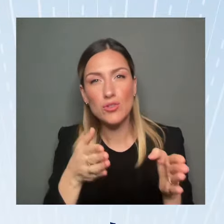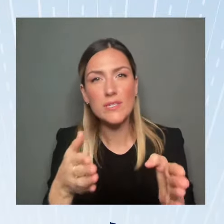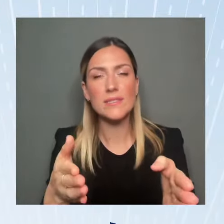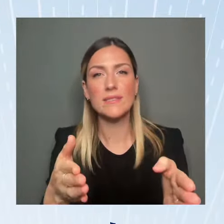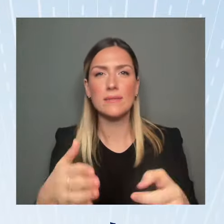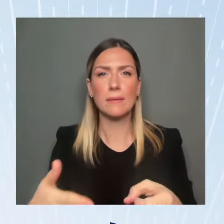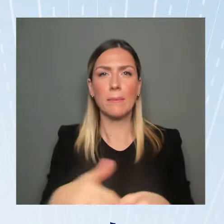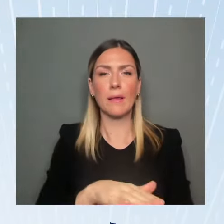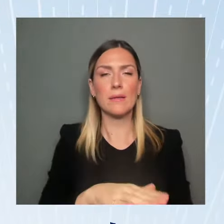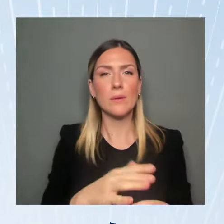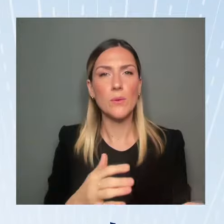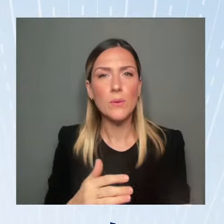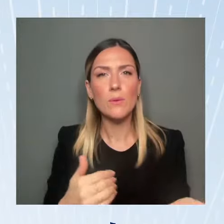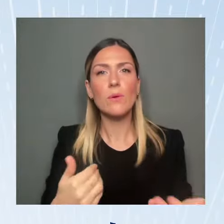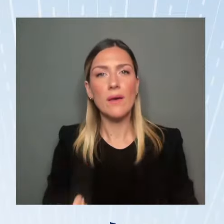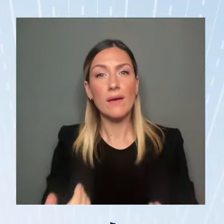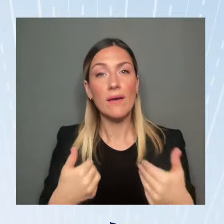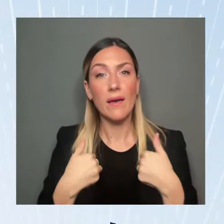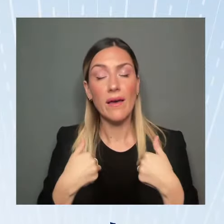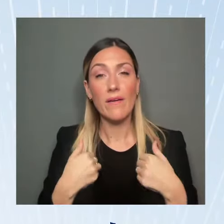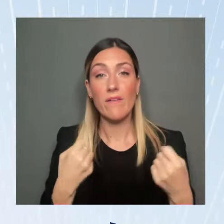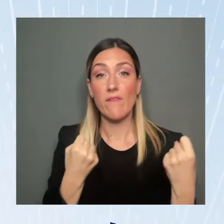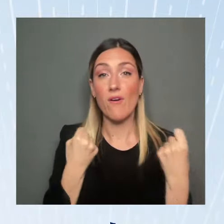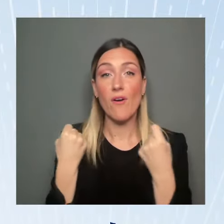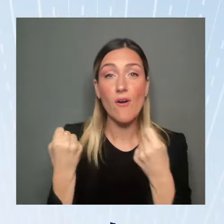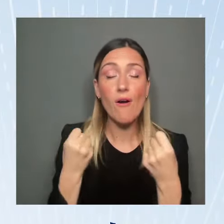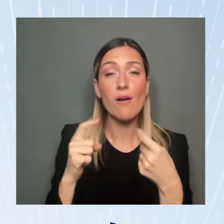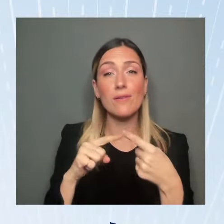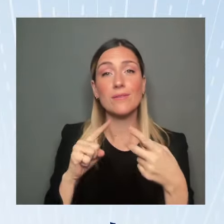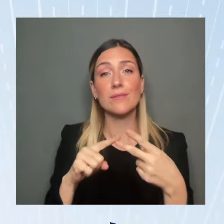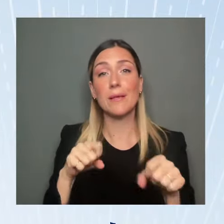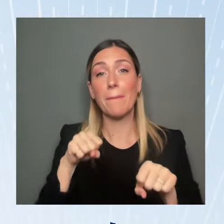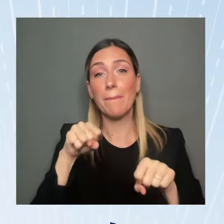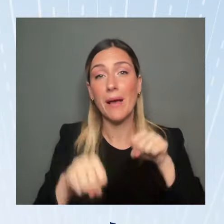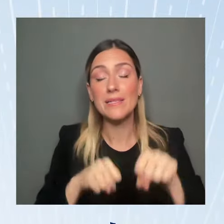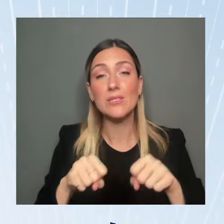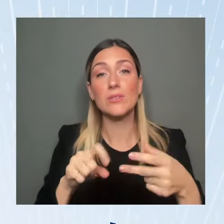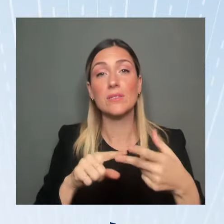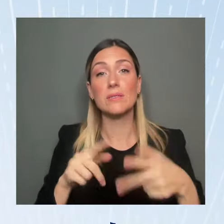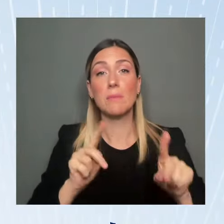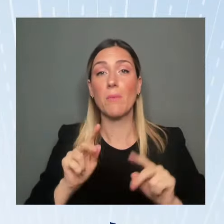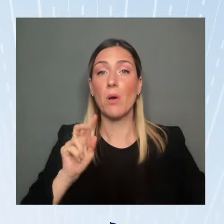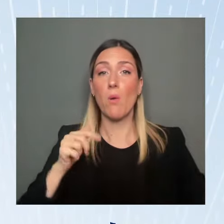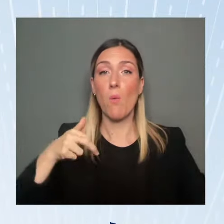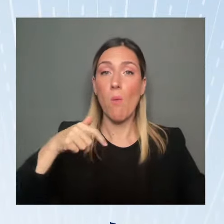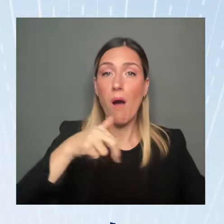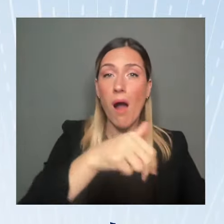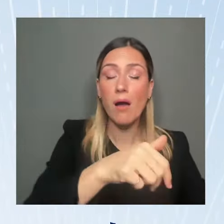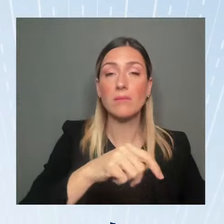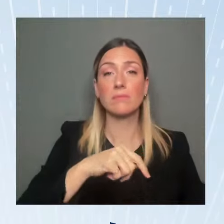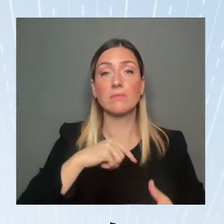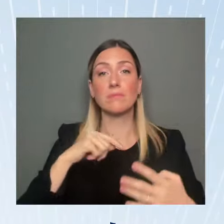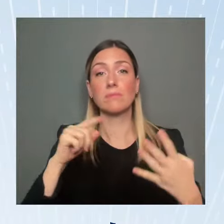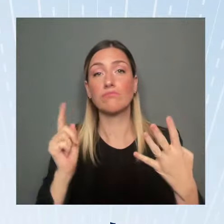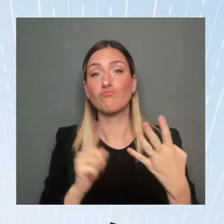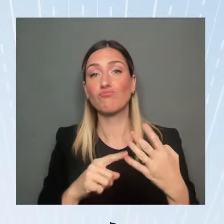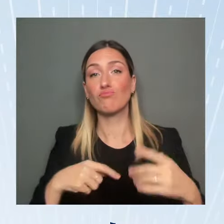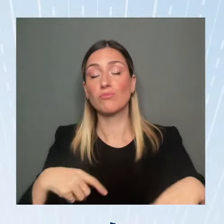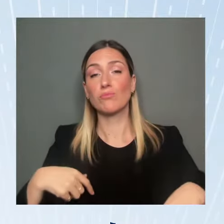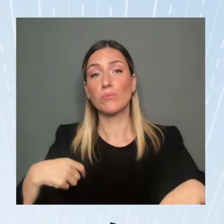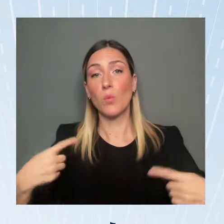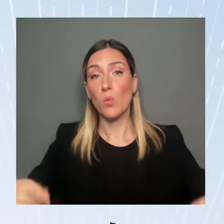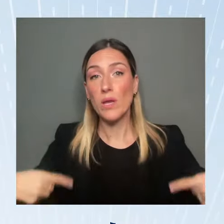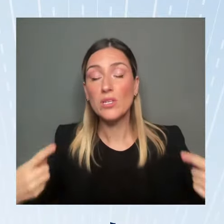where we can have vehicles and bicycles and pedestrians, wheelchairs, and small businesses for that matter, peacefully